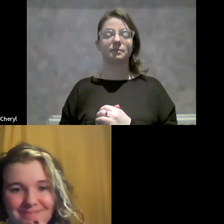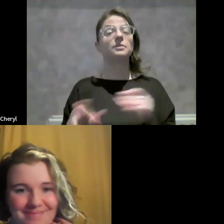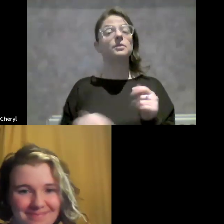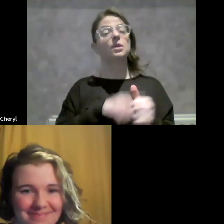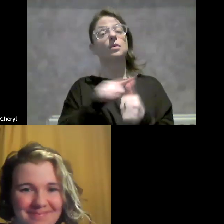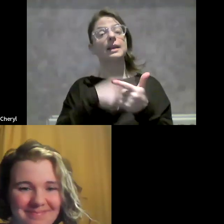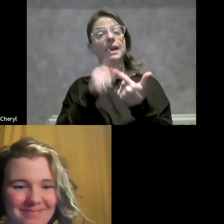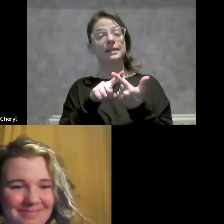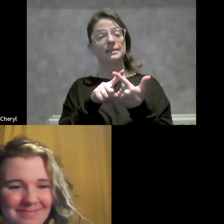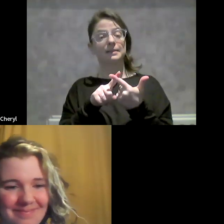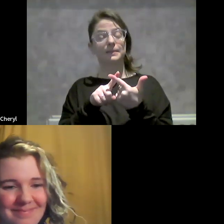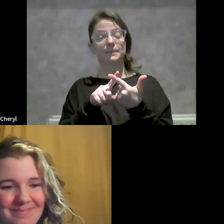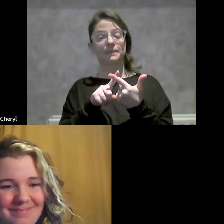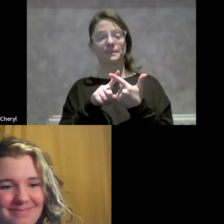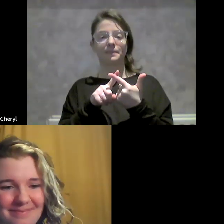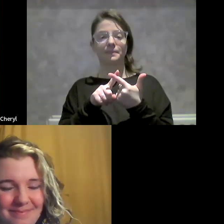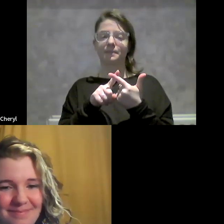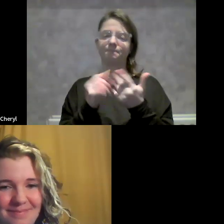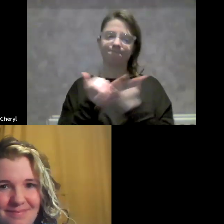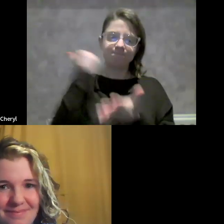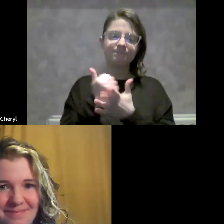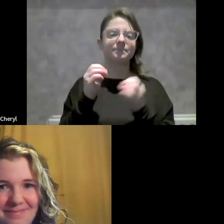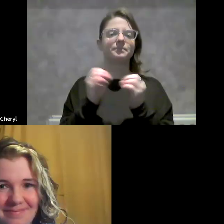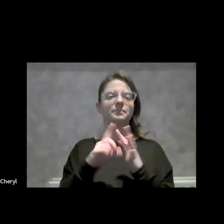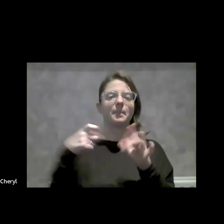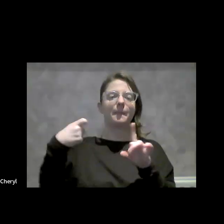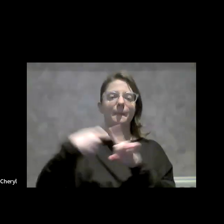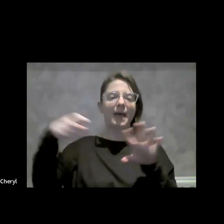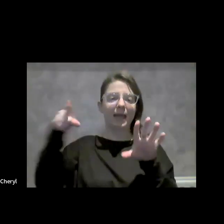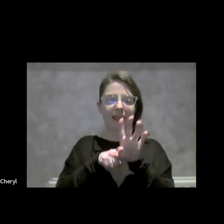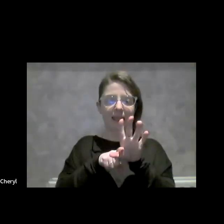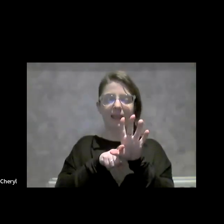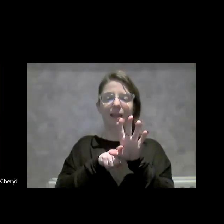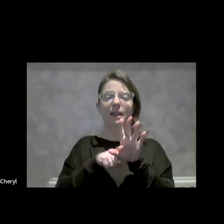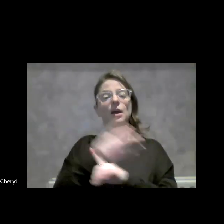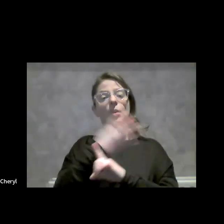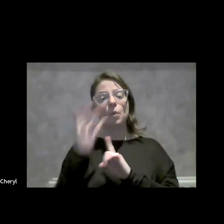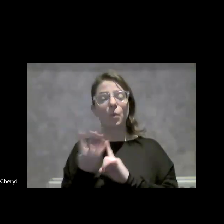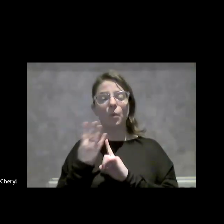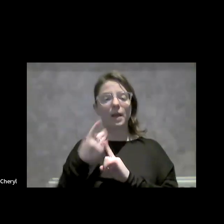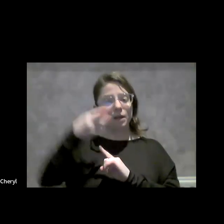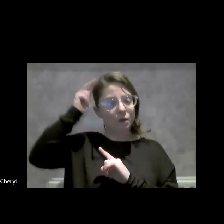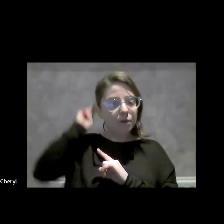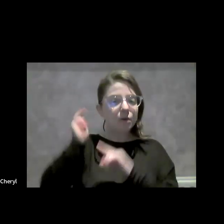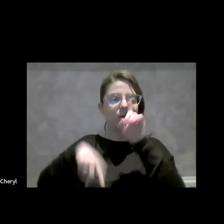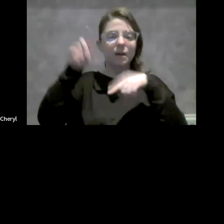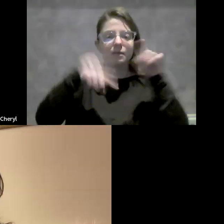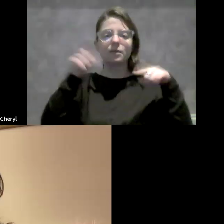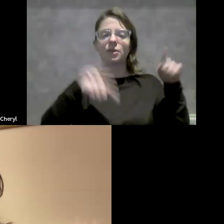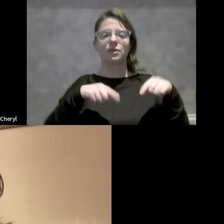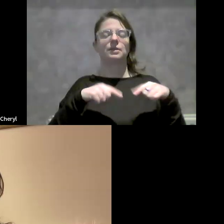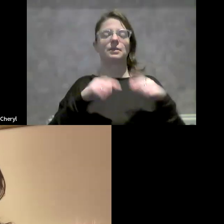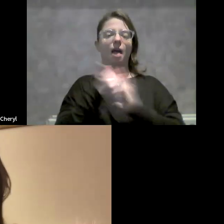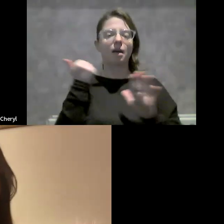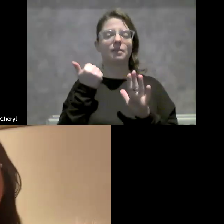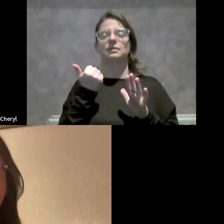up, we've got that brilliant Becky Downen. Becky is a queer, neurodivergent, multidisciplinary artist